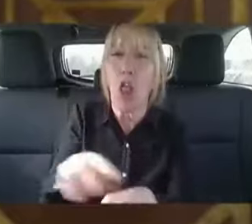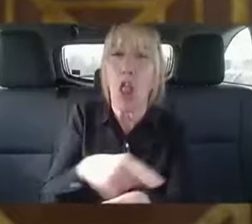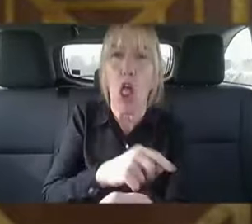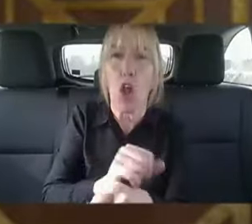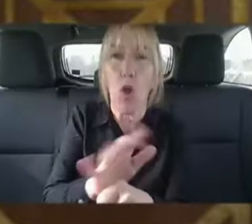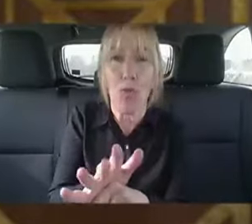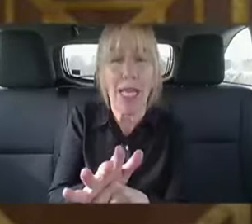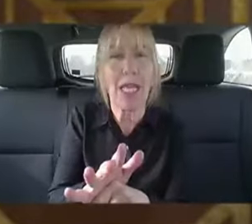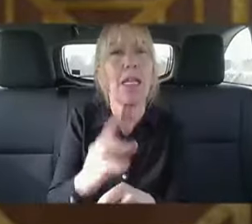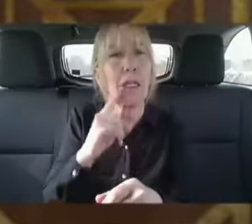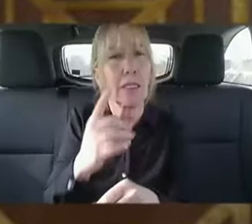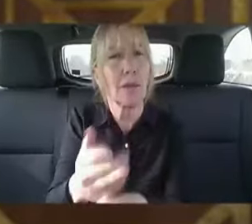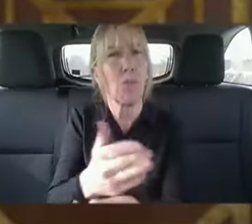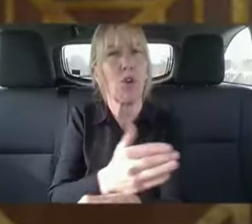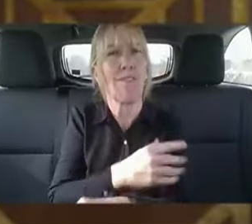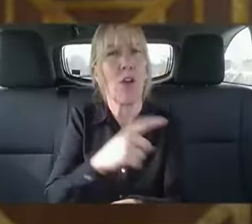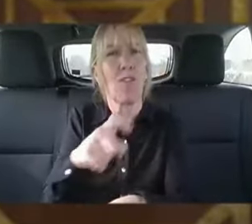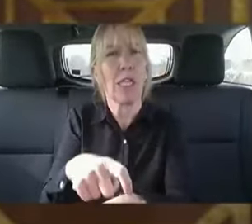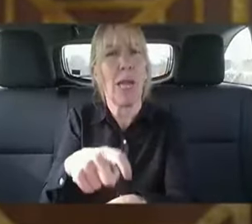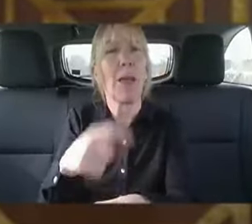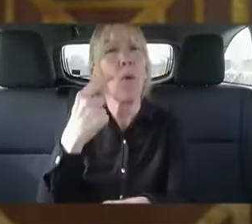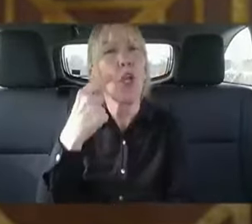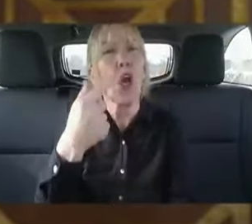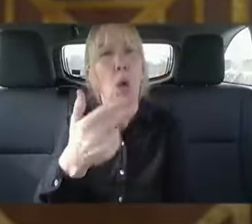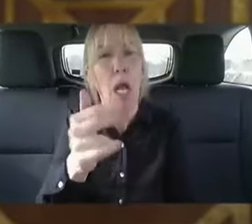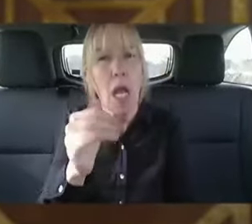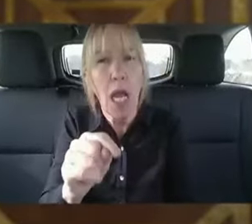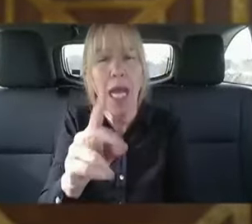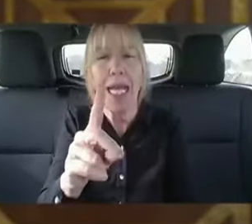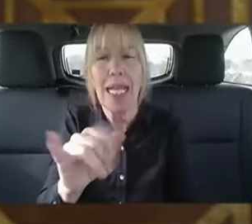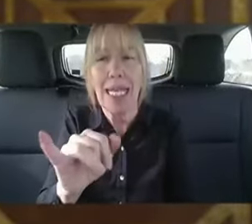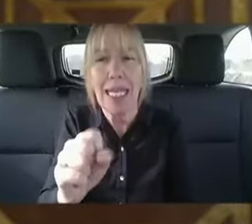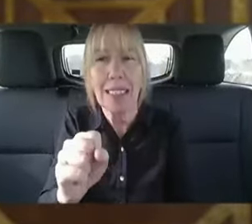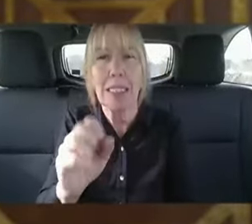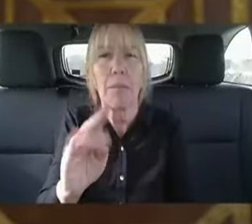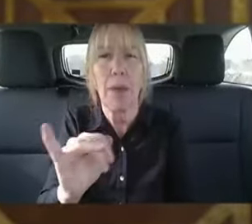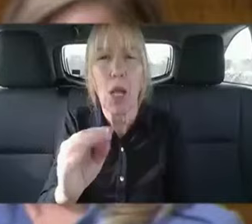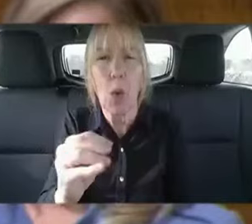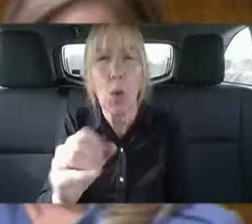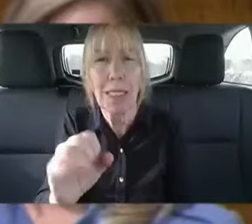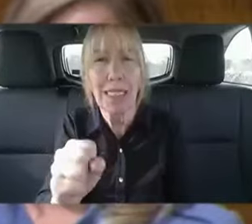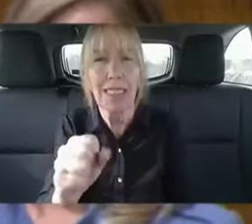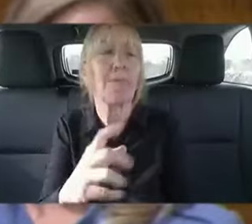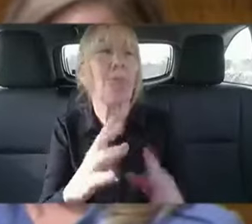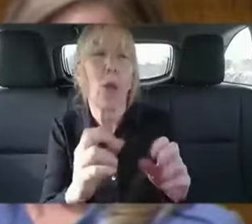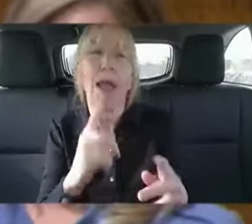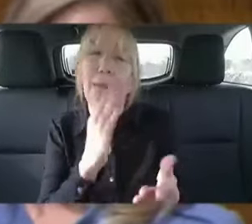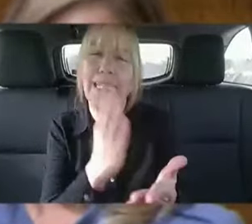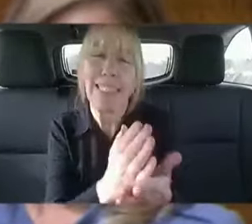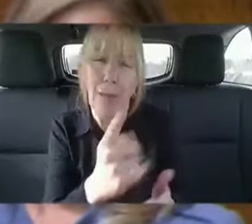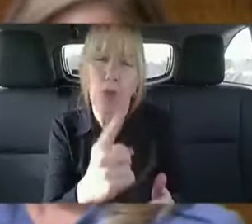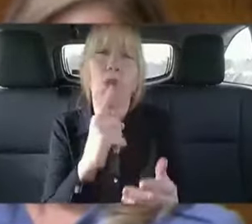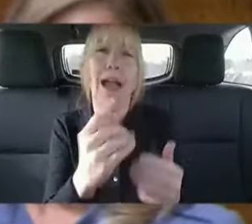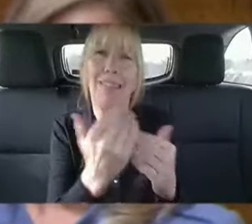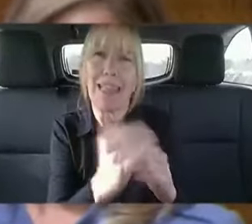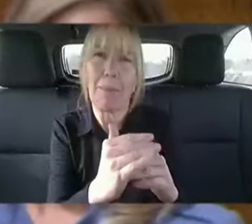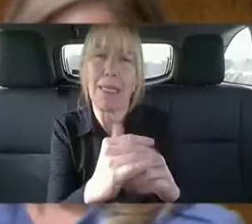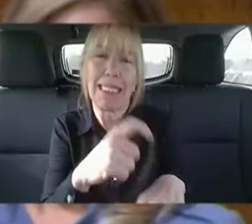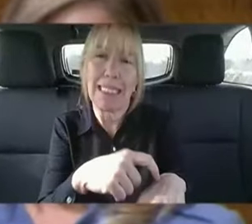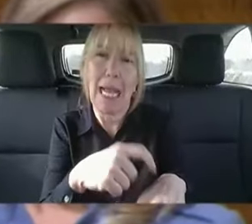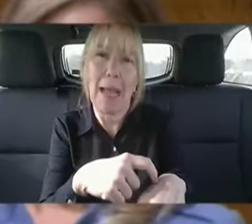time. And we know that there's, you know, gut dysbiosis. We know that there are microbes. Let me stop you, though, because, again, I got limited time, and he's now the chairman.